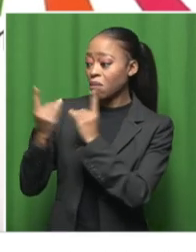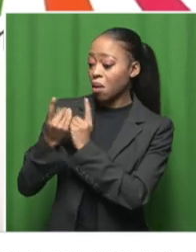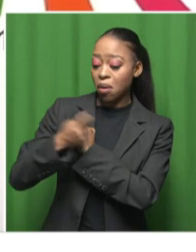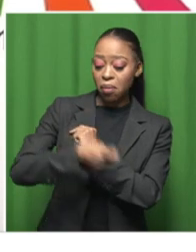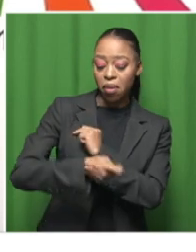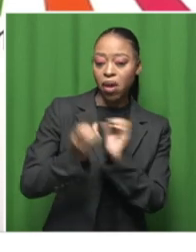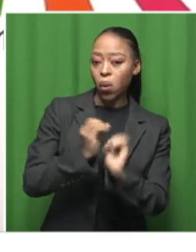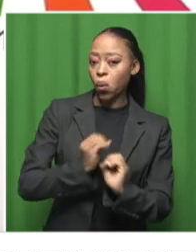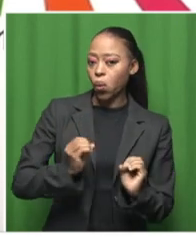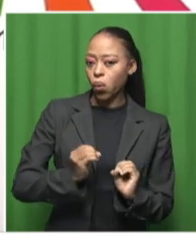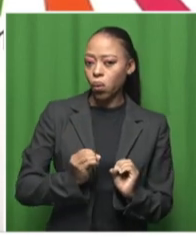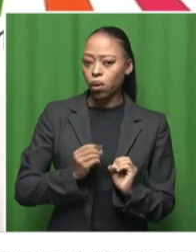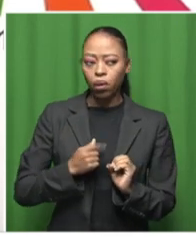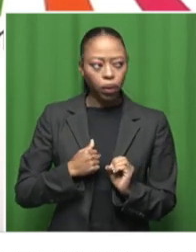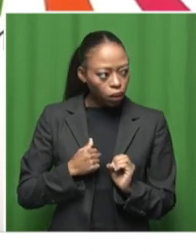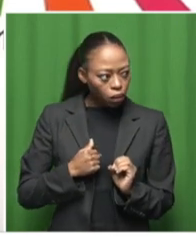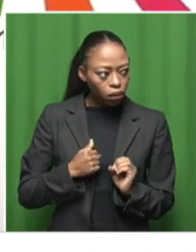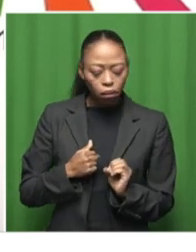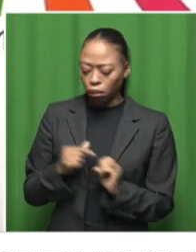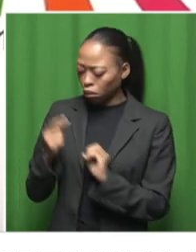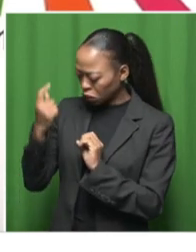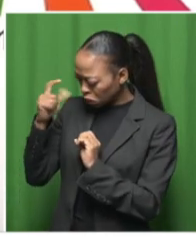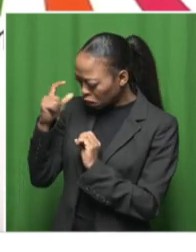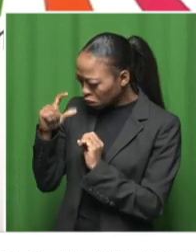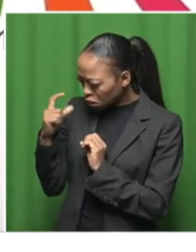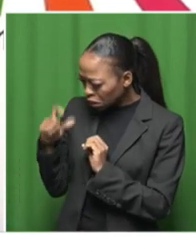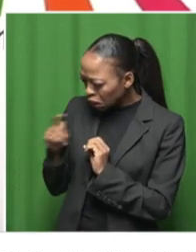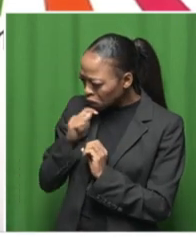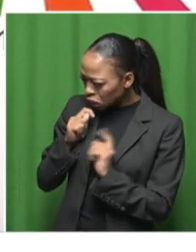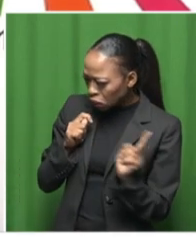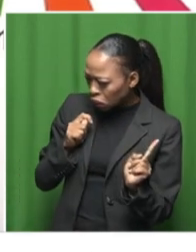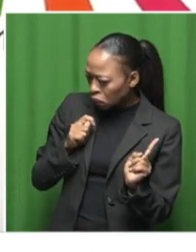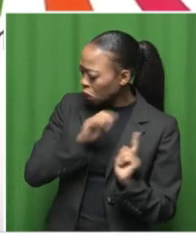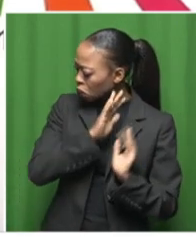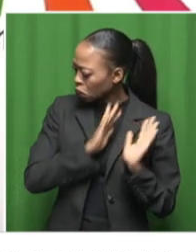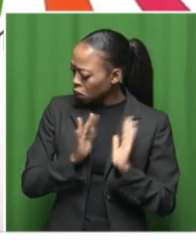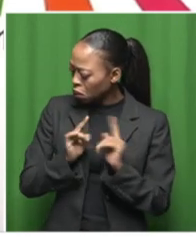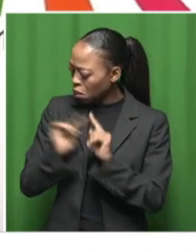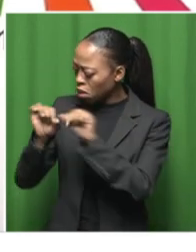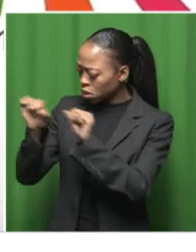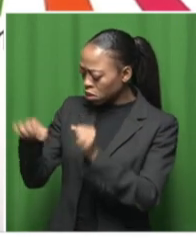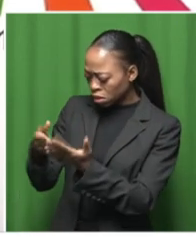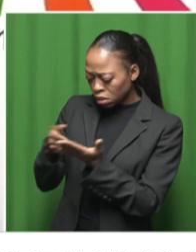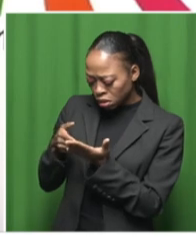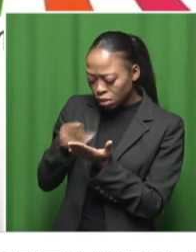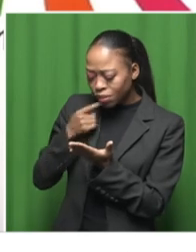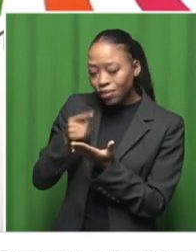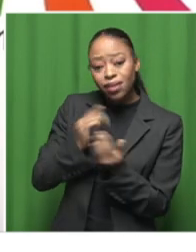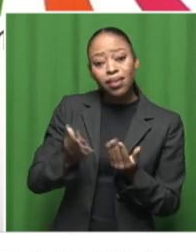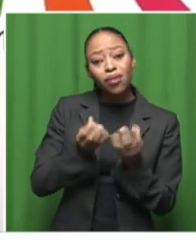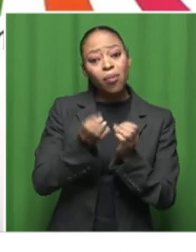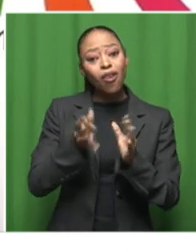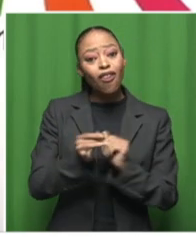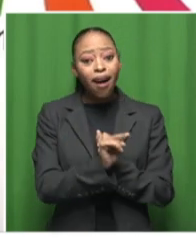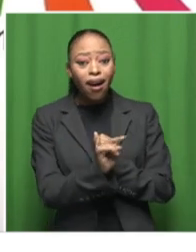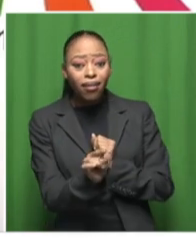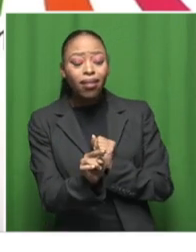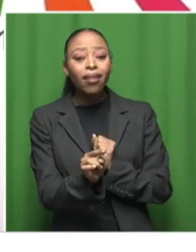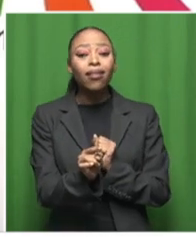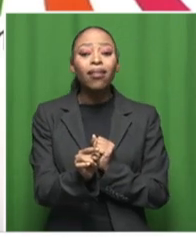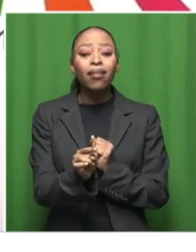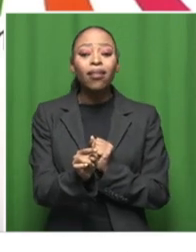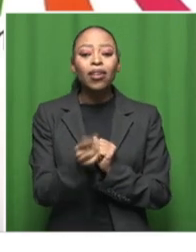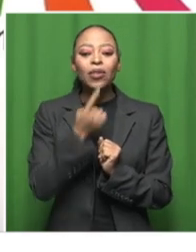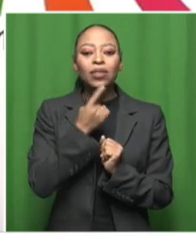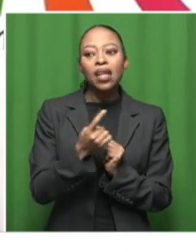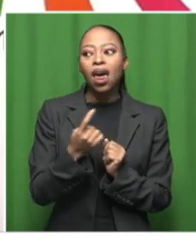department. So we checked, and the system indicated that those service providers who ostensibly claimed